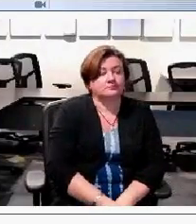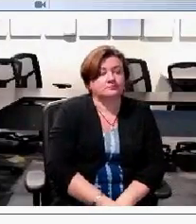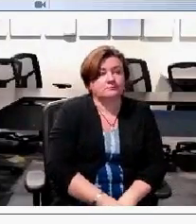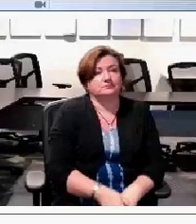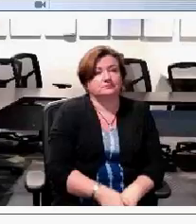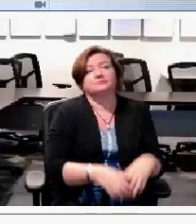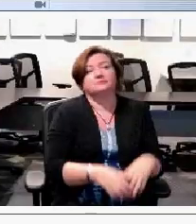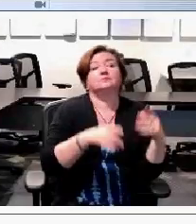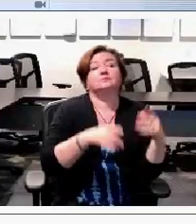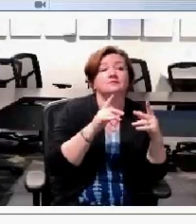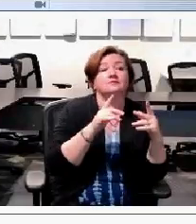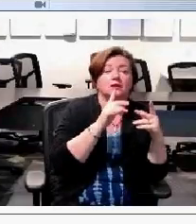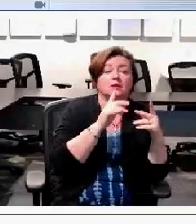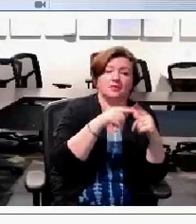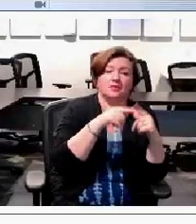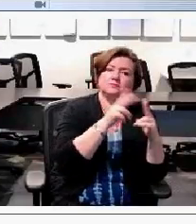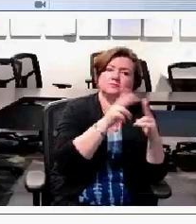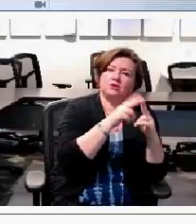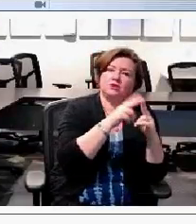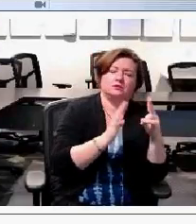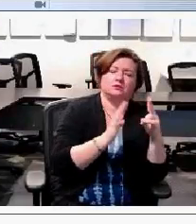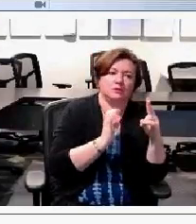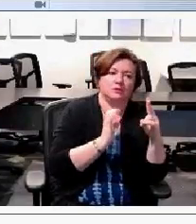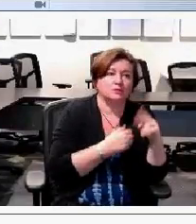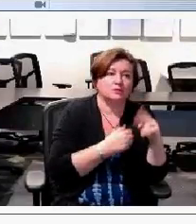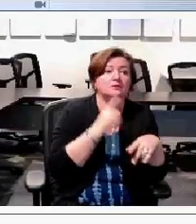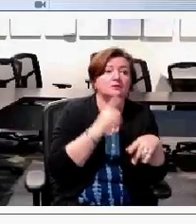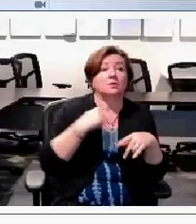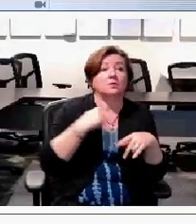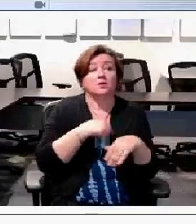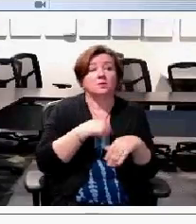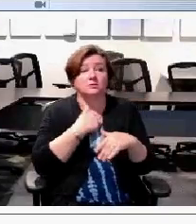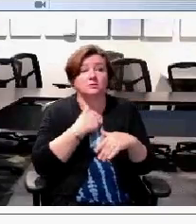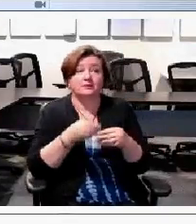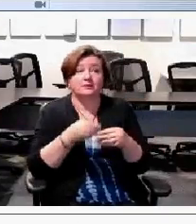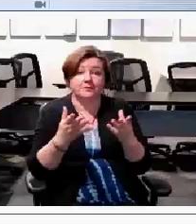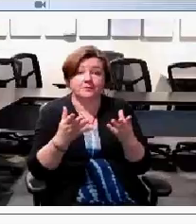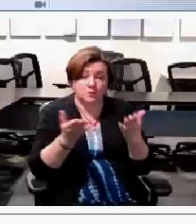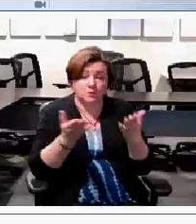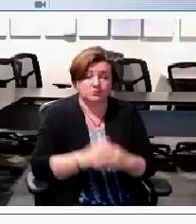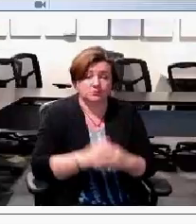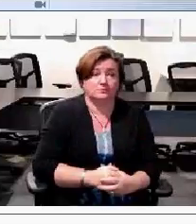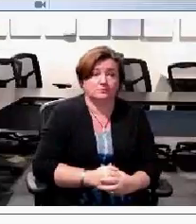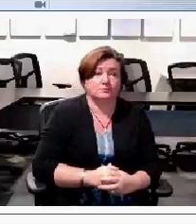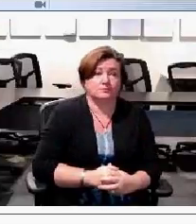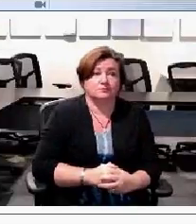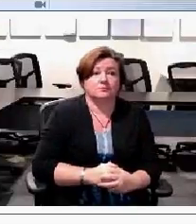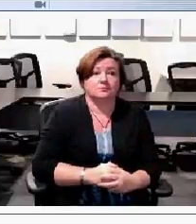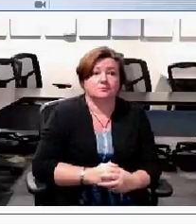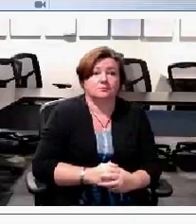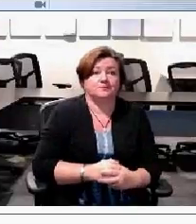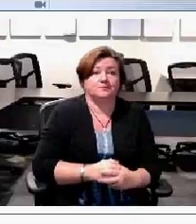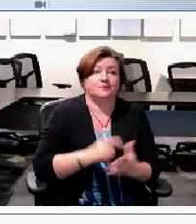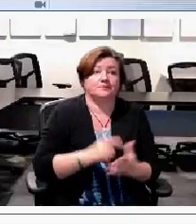So partnerships, these are additional supports that we provide to families who are experiencing the